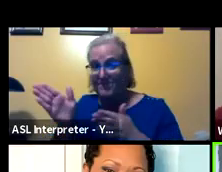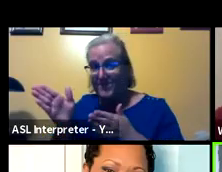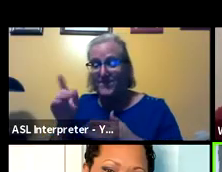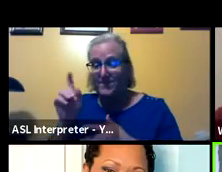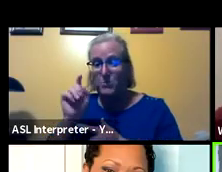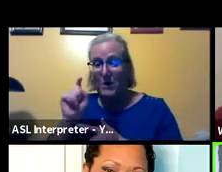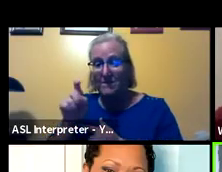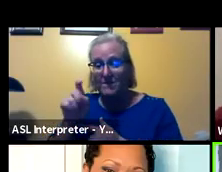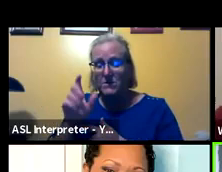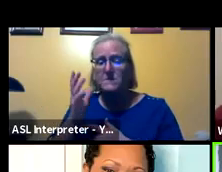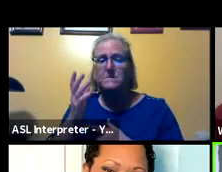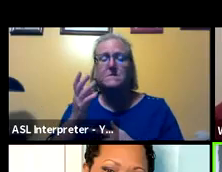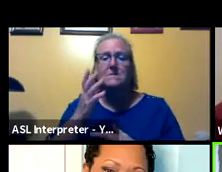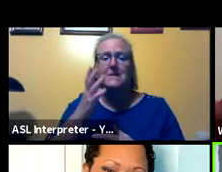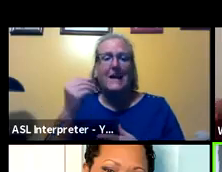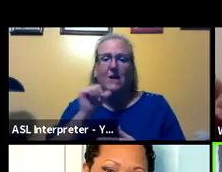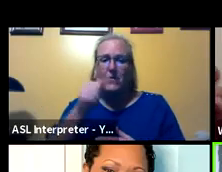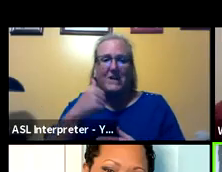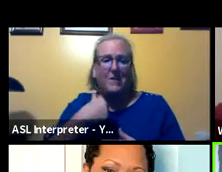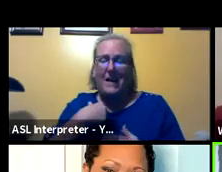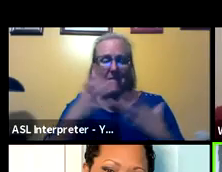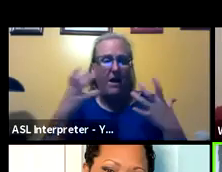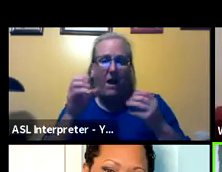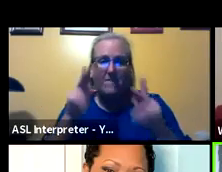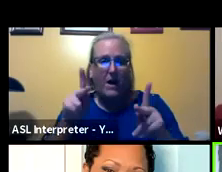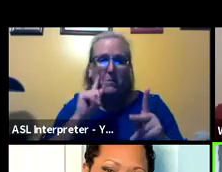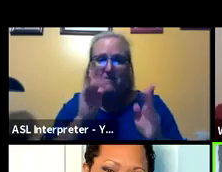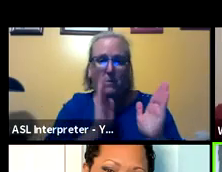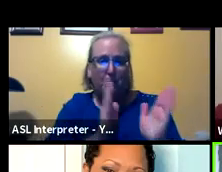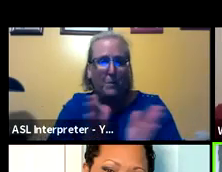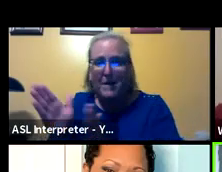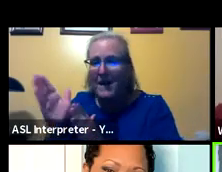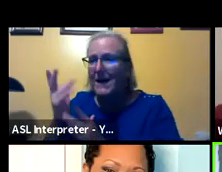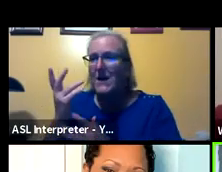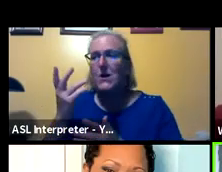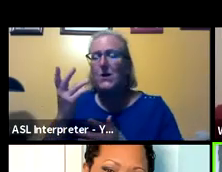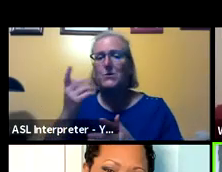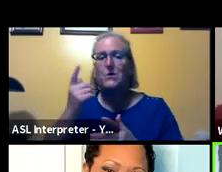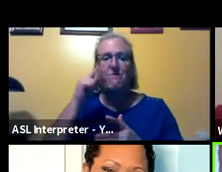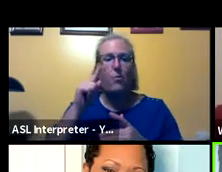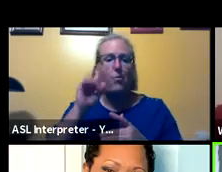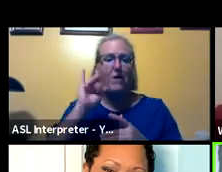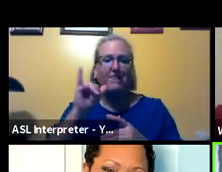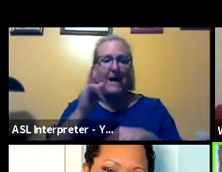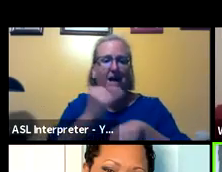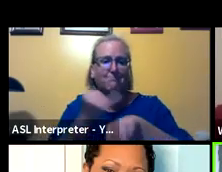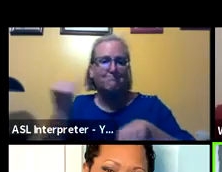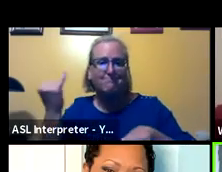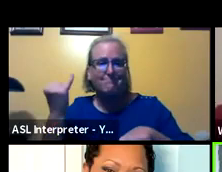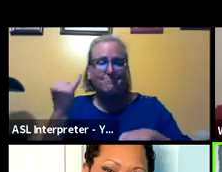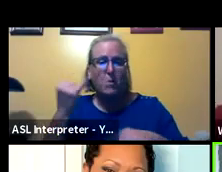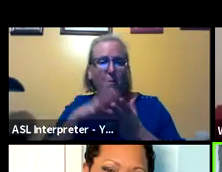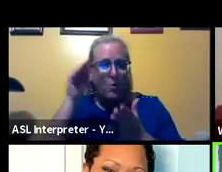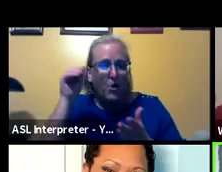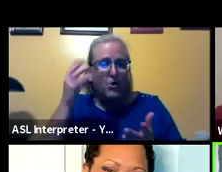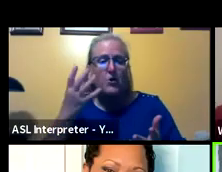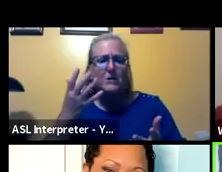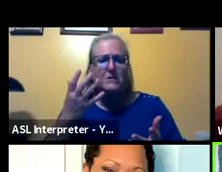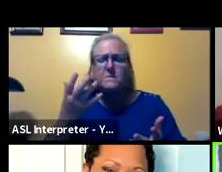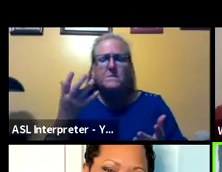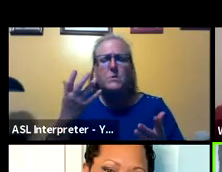with little opportunity for preparedness to go and to do distance learning, what would be different in